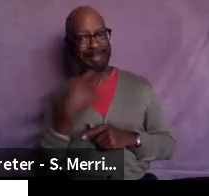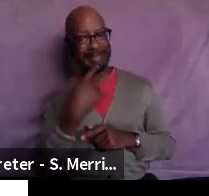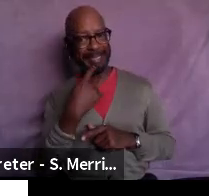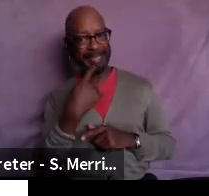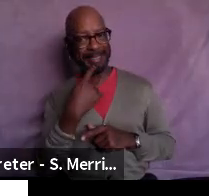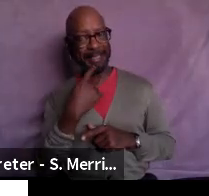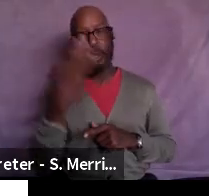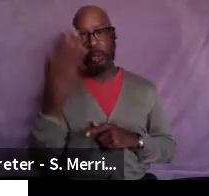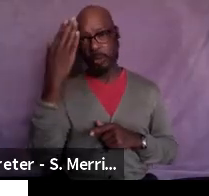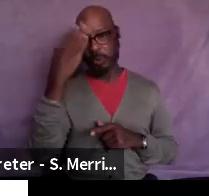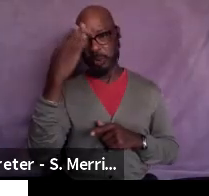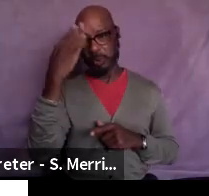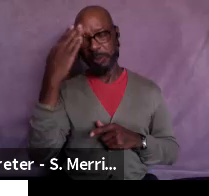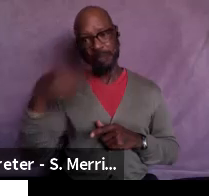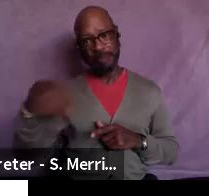these